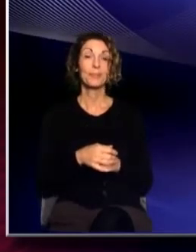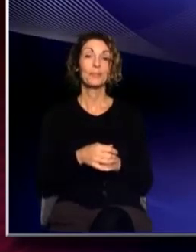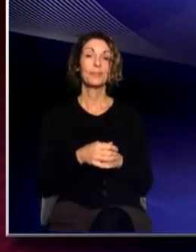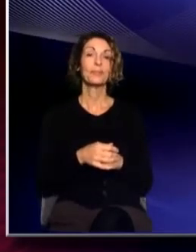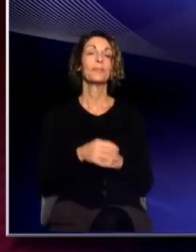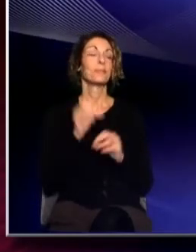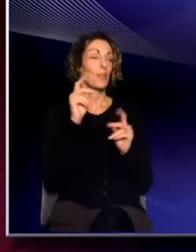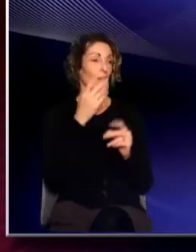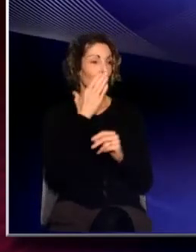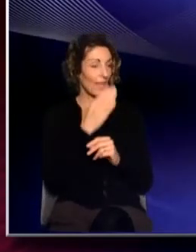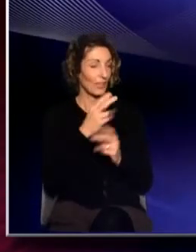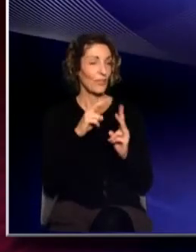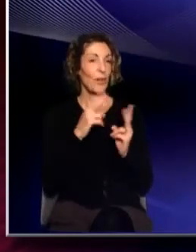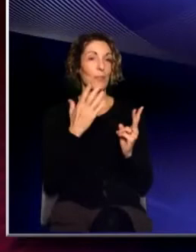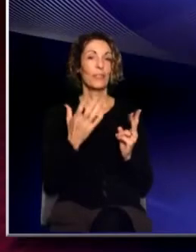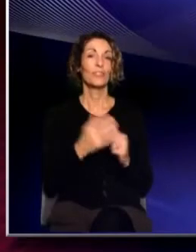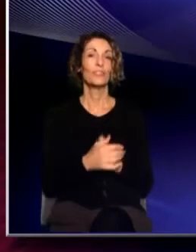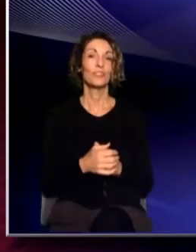Okay, thank you very much.